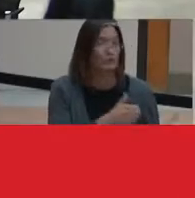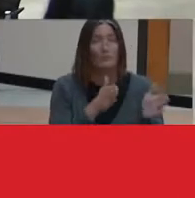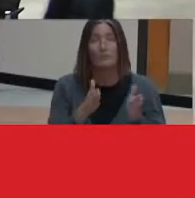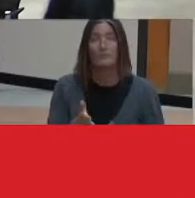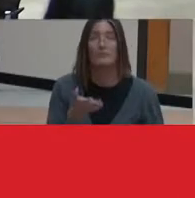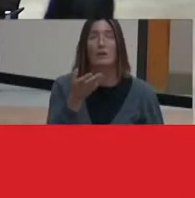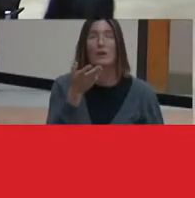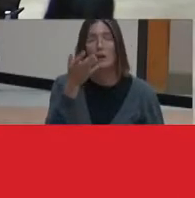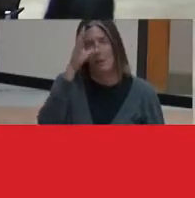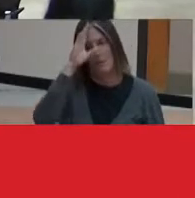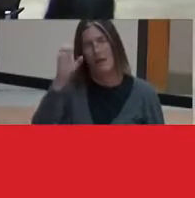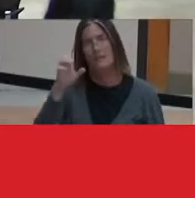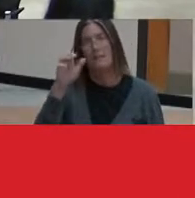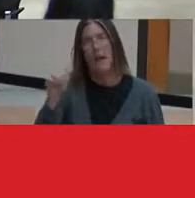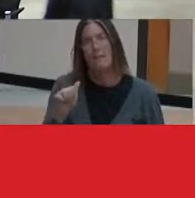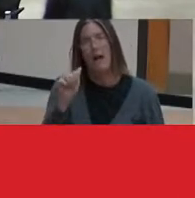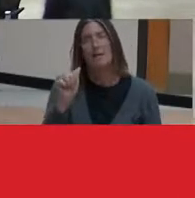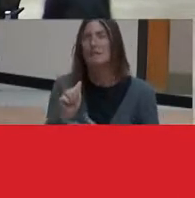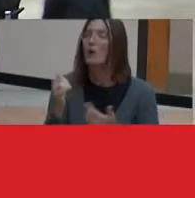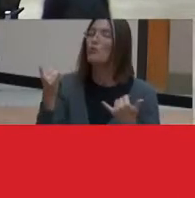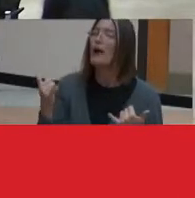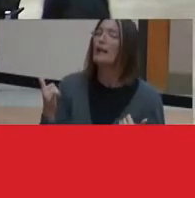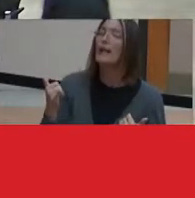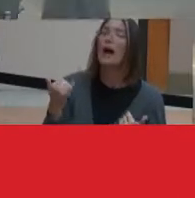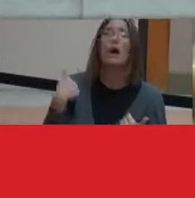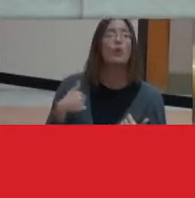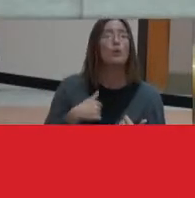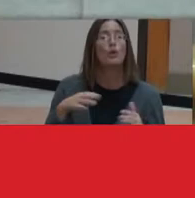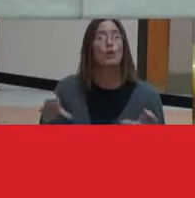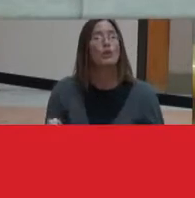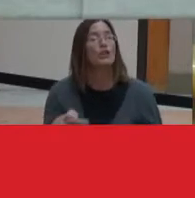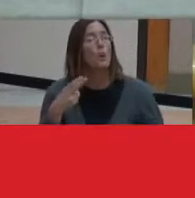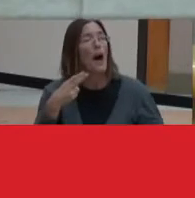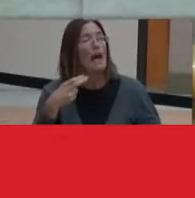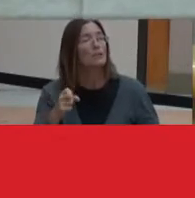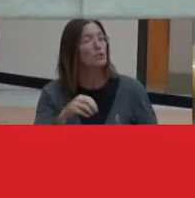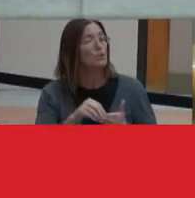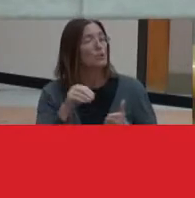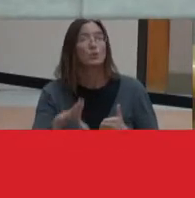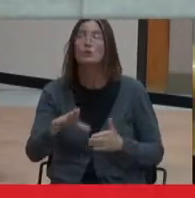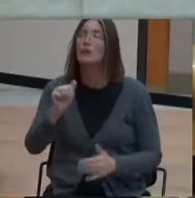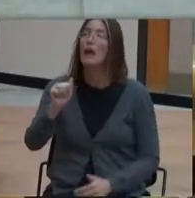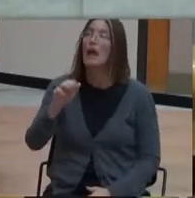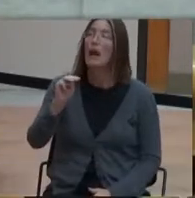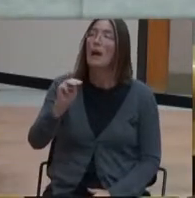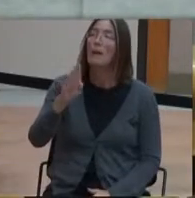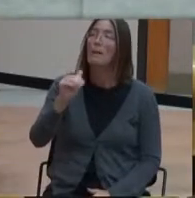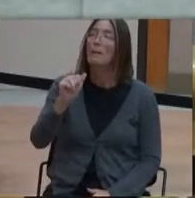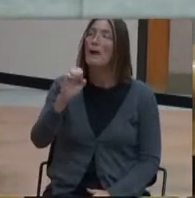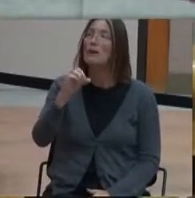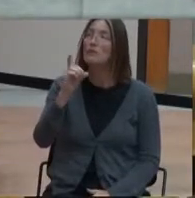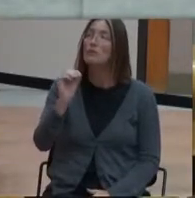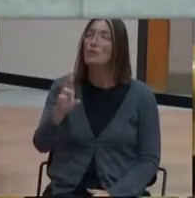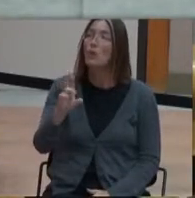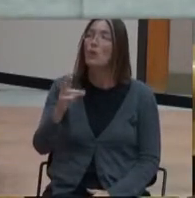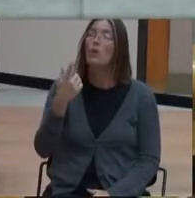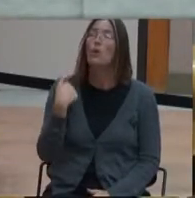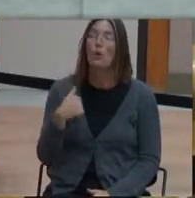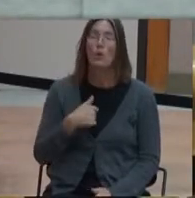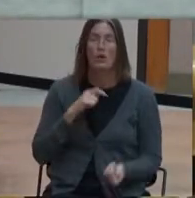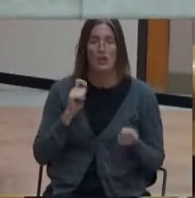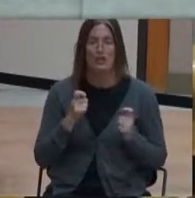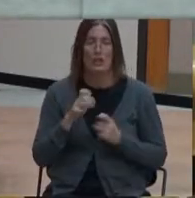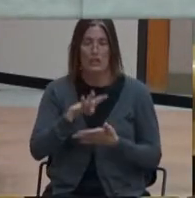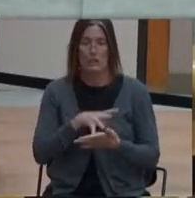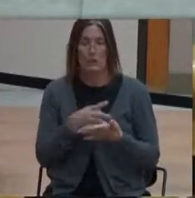At this time, we're going to do the high school student ambassadors. We're going to move the agenda around a little bit tonight, so we can do the ambassadors at this